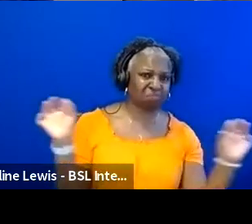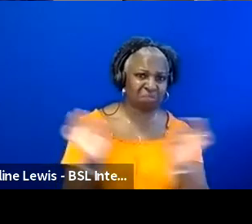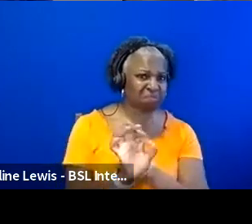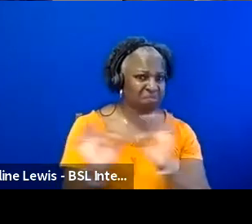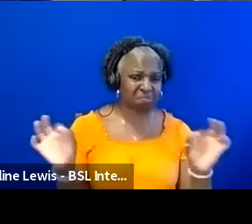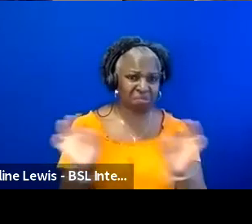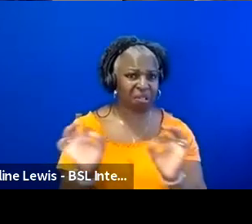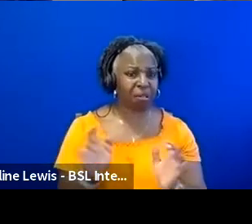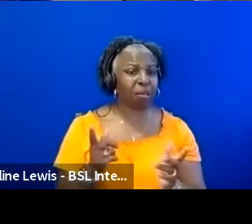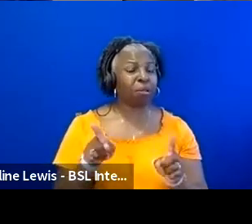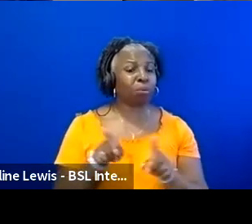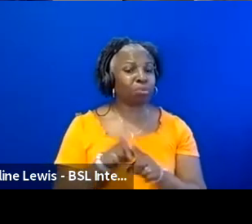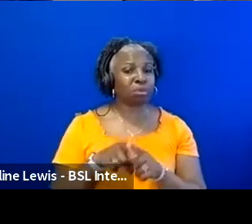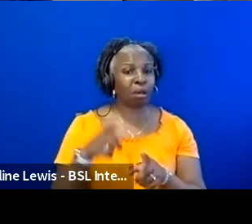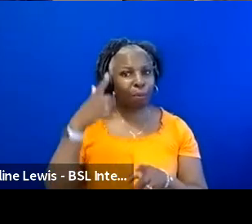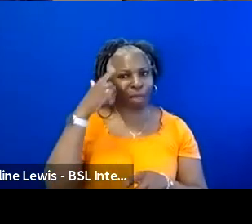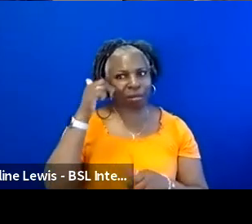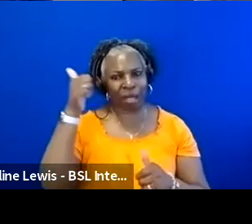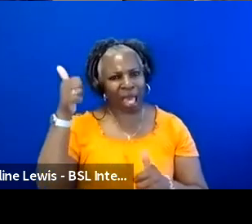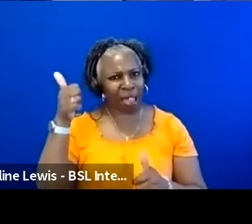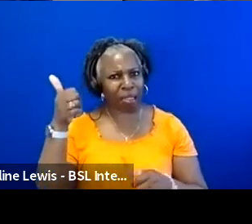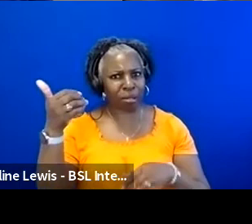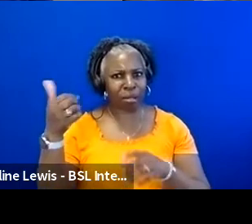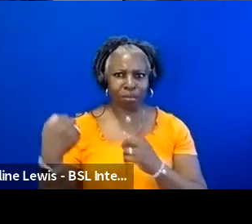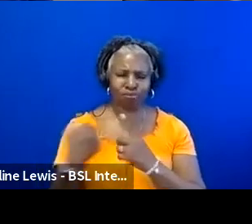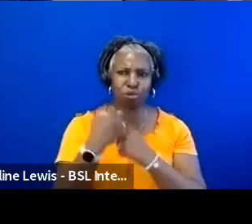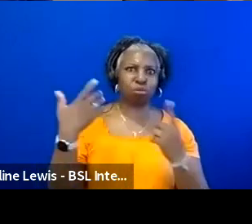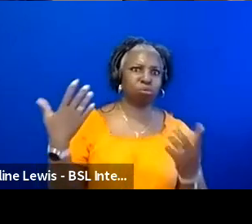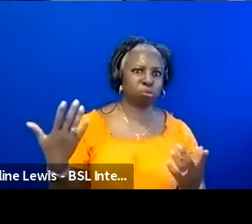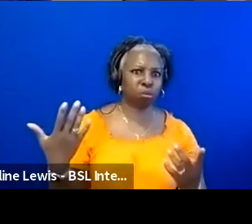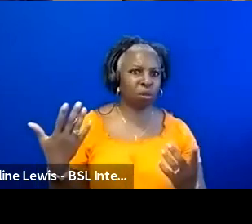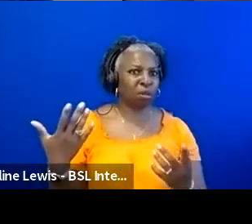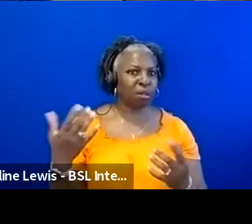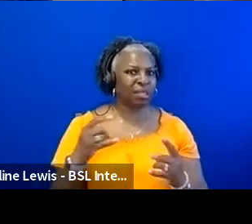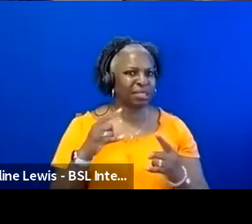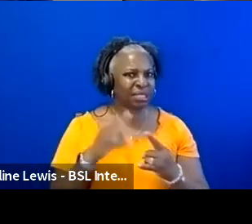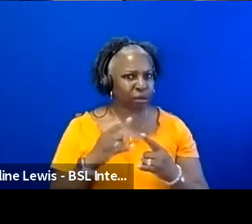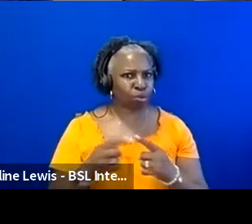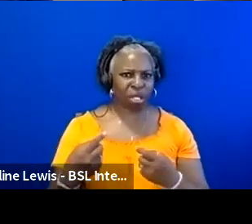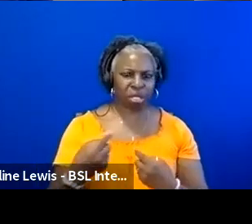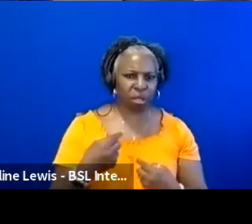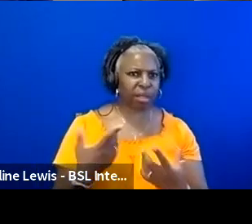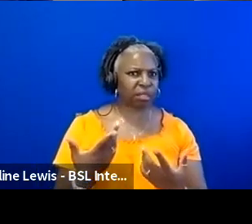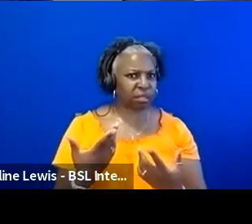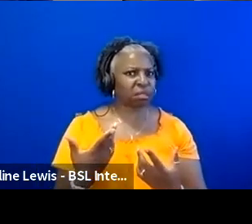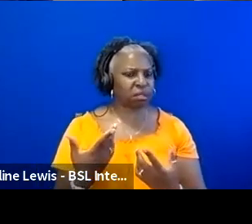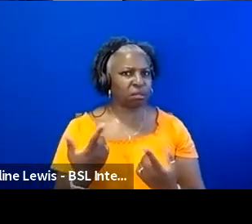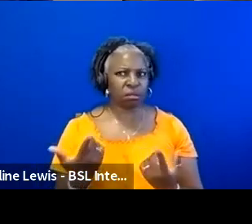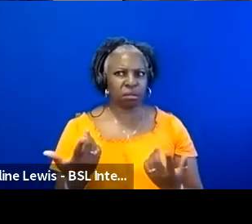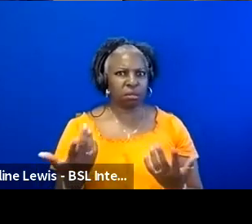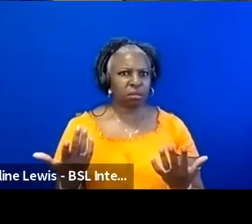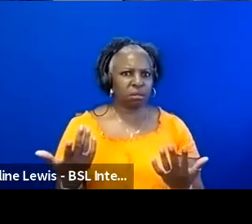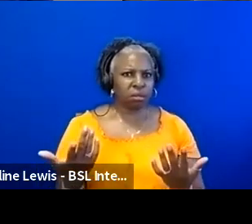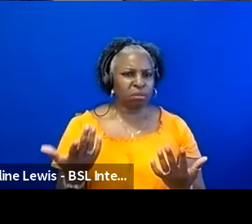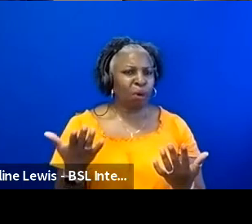read threats that are of a very gendered or sexual nature as well can just be deeply, deeply disturbing. Perhaps we can come